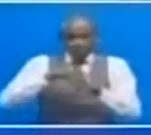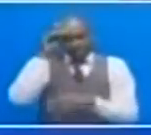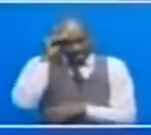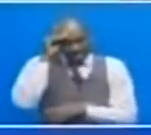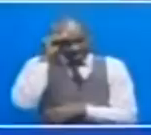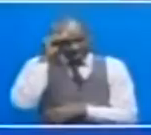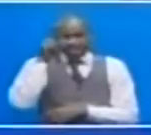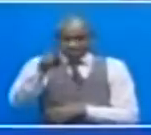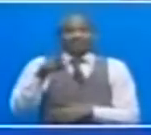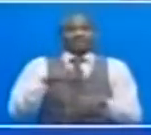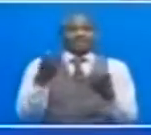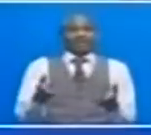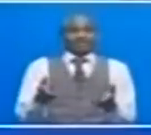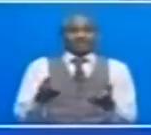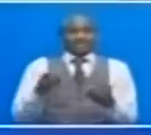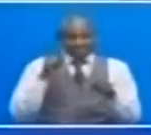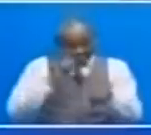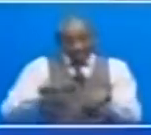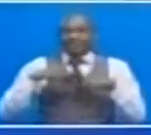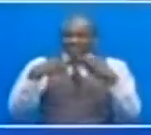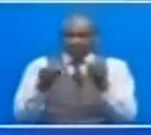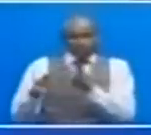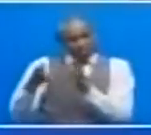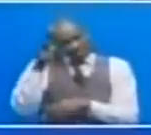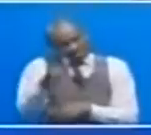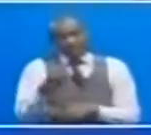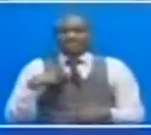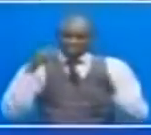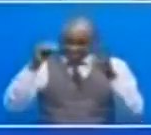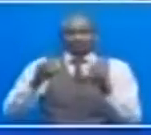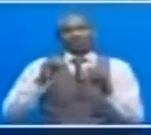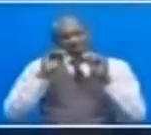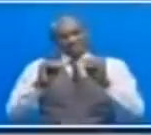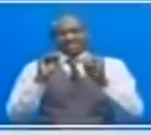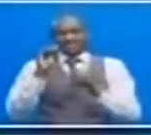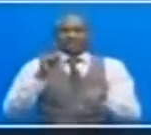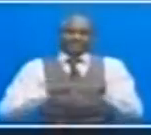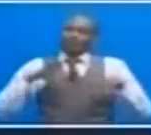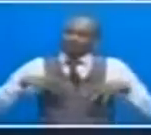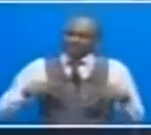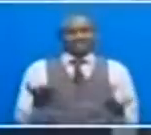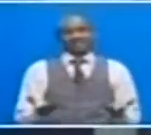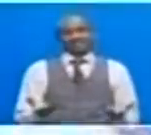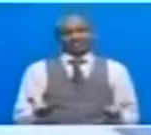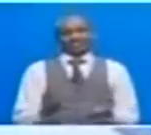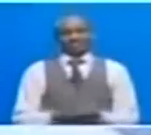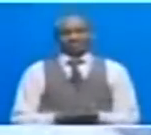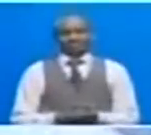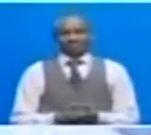finally get there. So they must be given opportunity so that teachers can bring them up during the holidays.